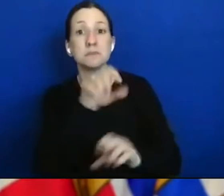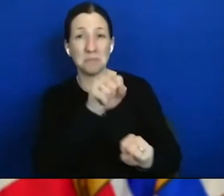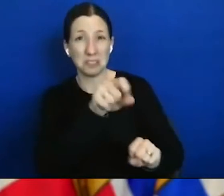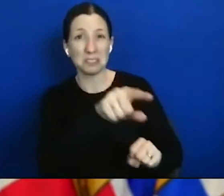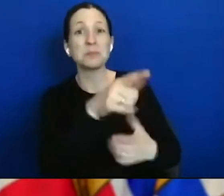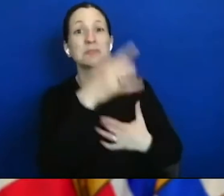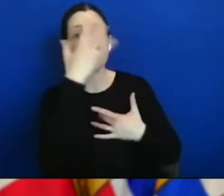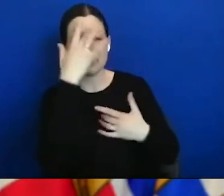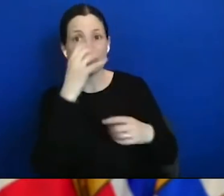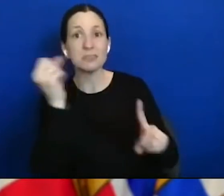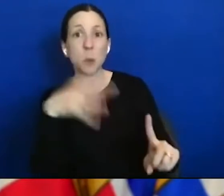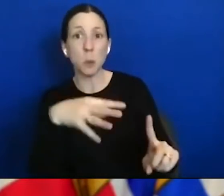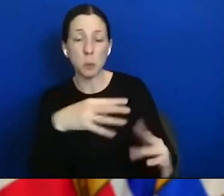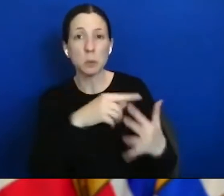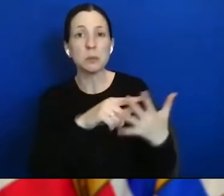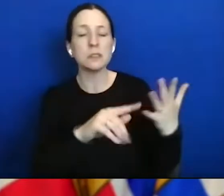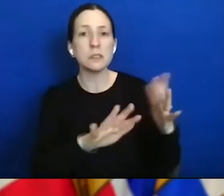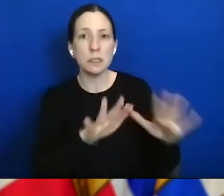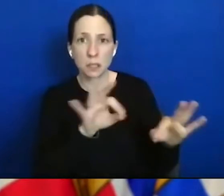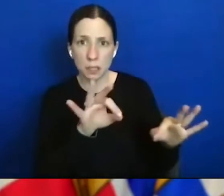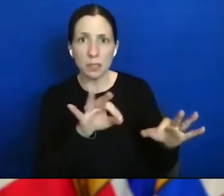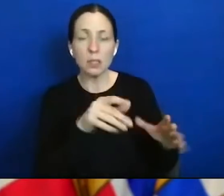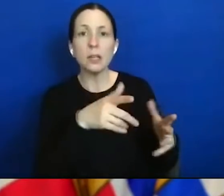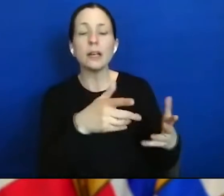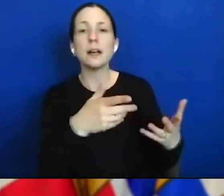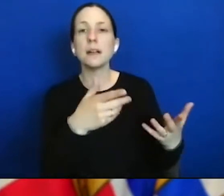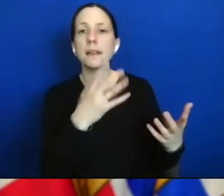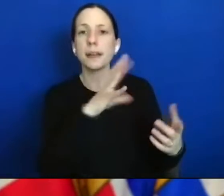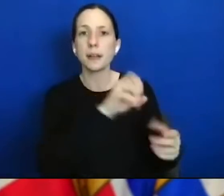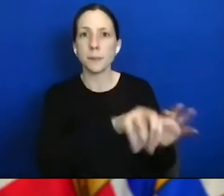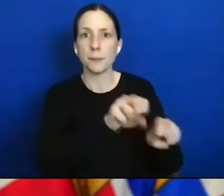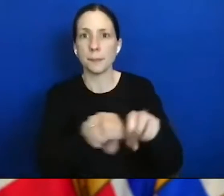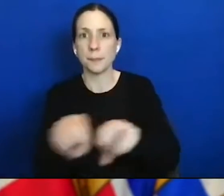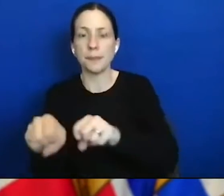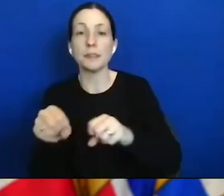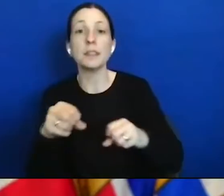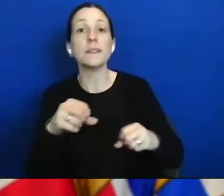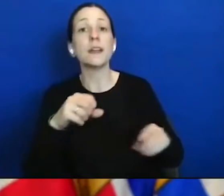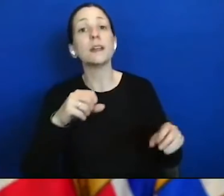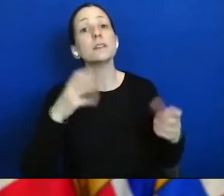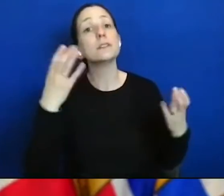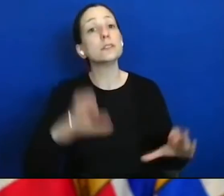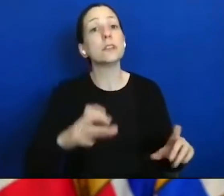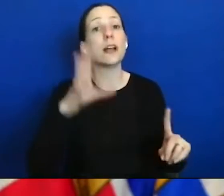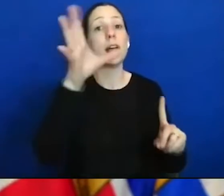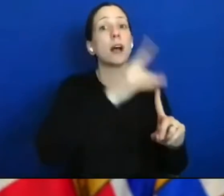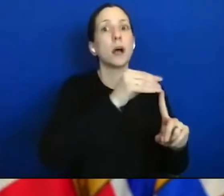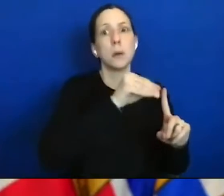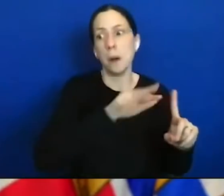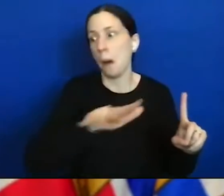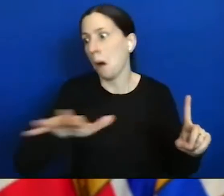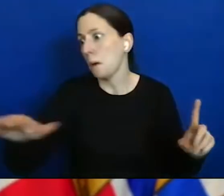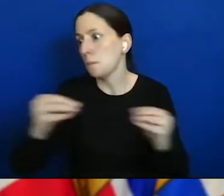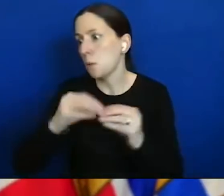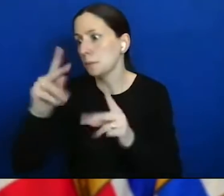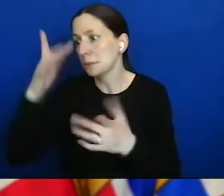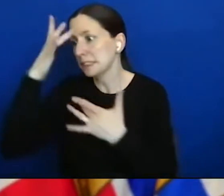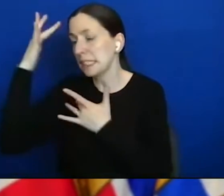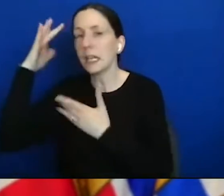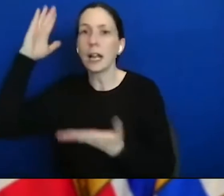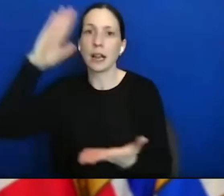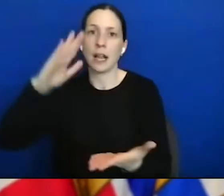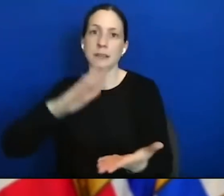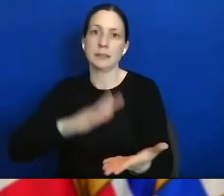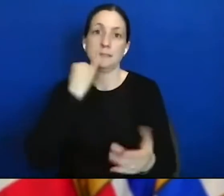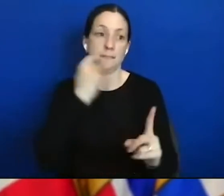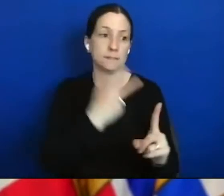the probability of a contact getting sick will go down with the more of them that are immunized. So it's